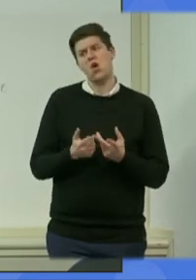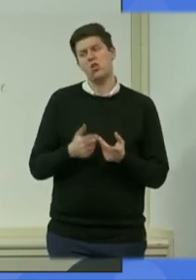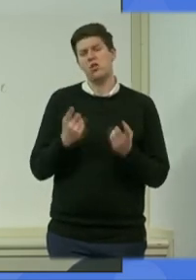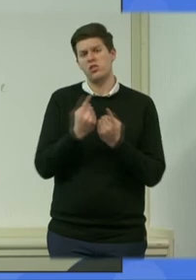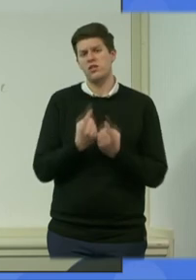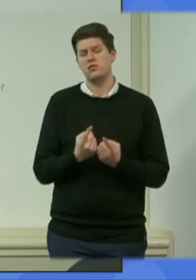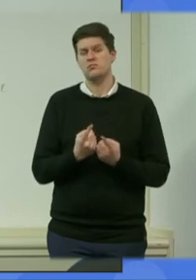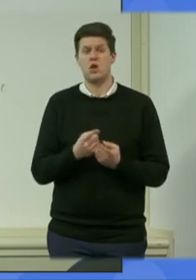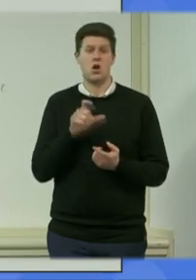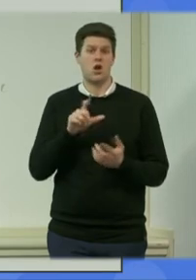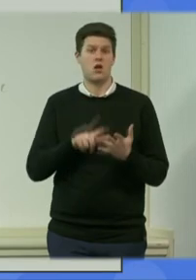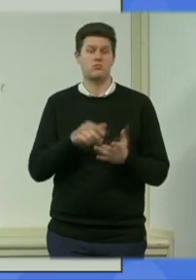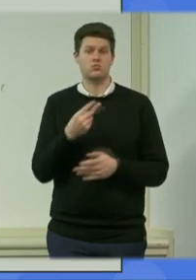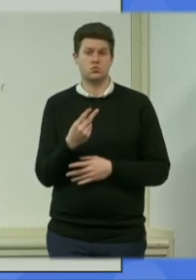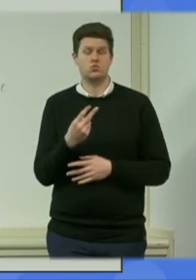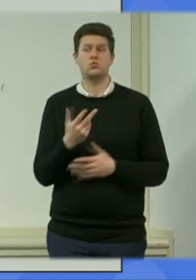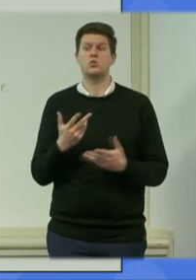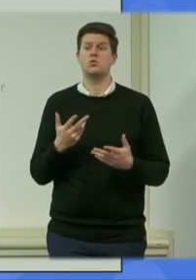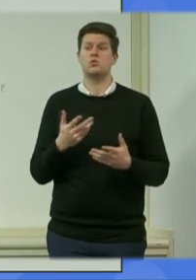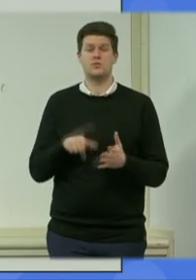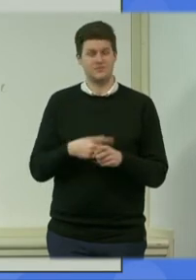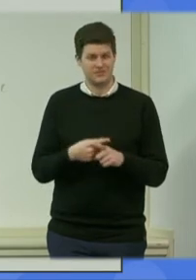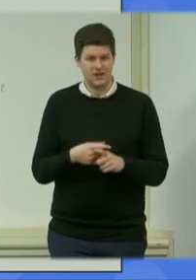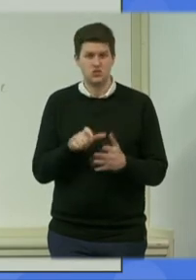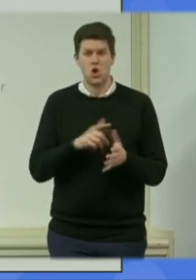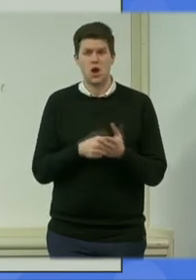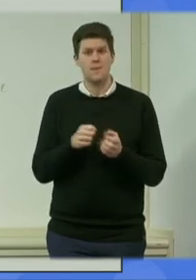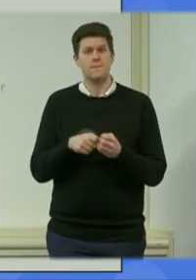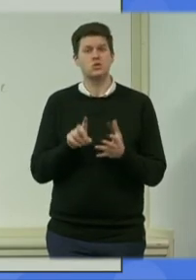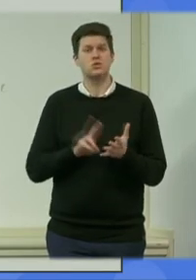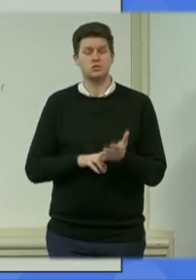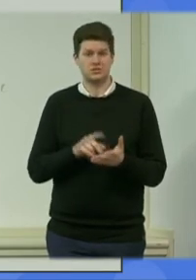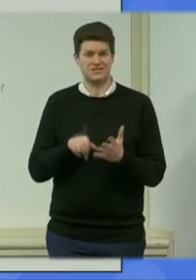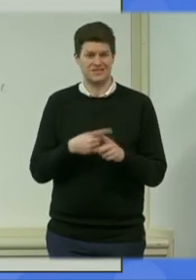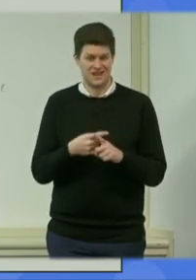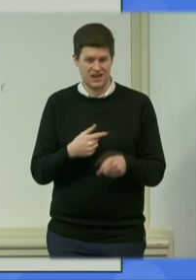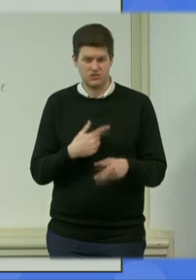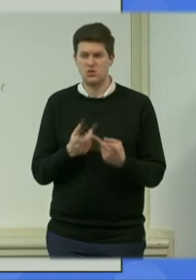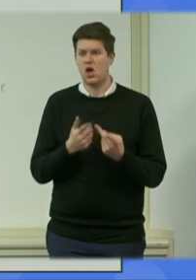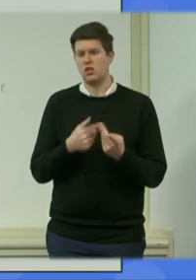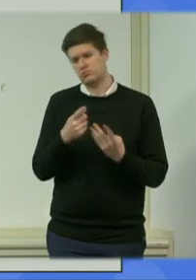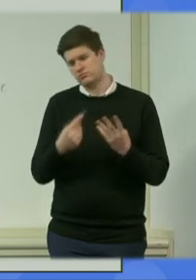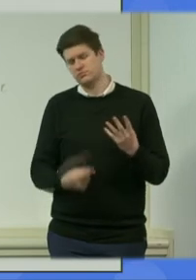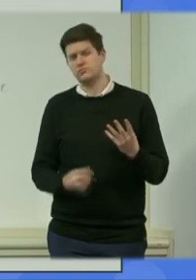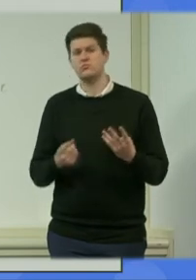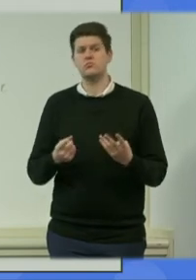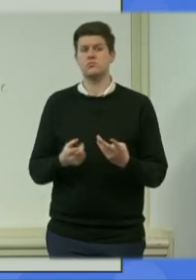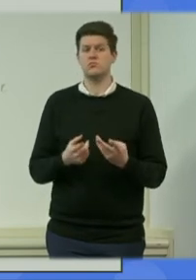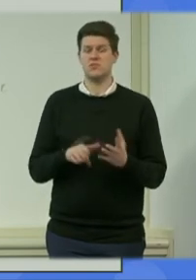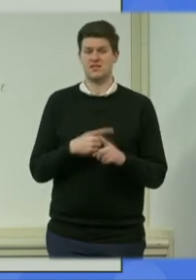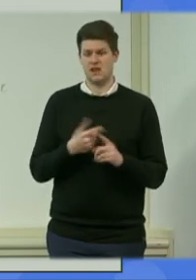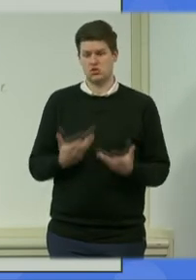carbon tax in Scotland, an inheritance tax, a gift tax, and you could look at some of the local taxes that currently exist, where we